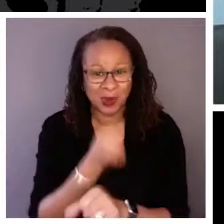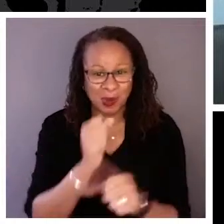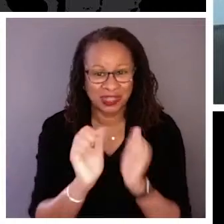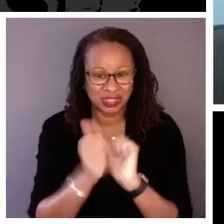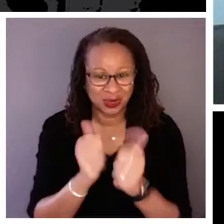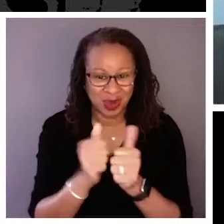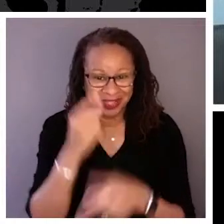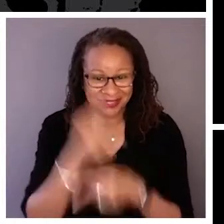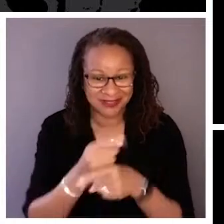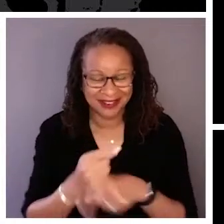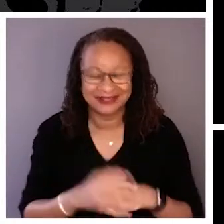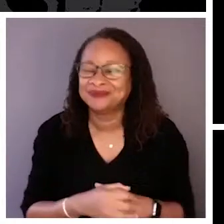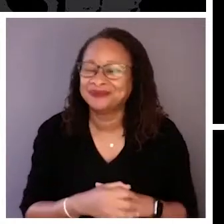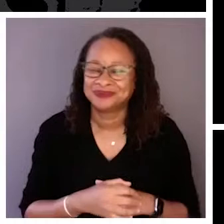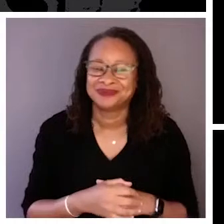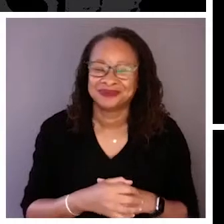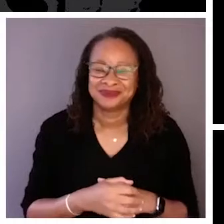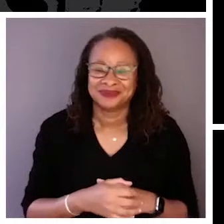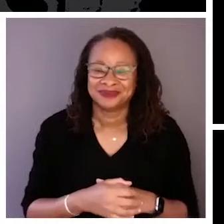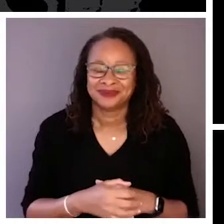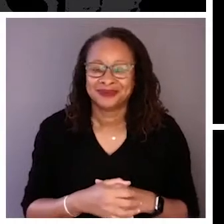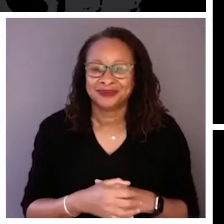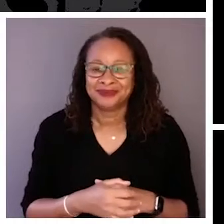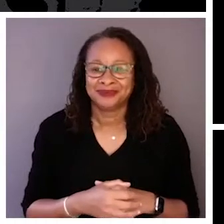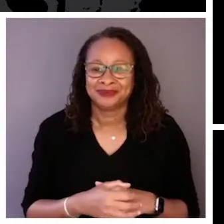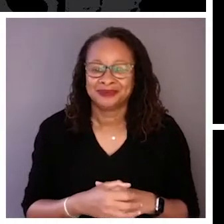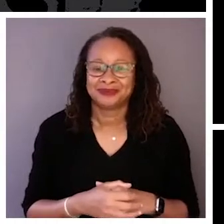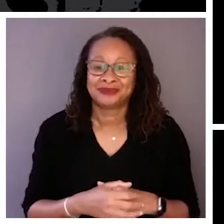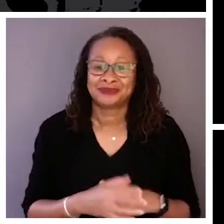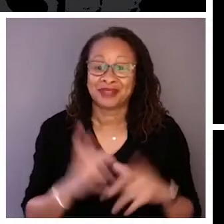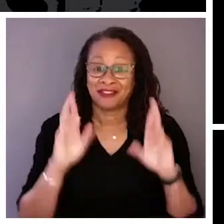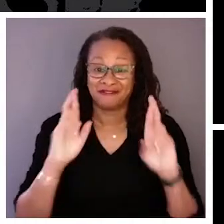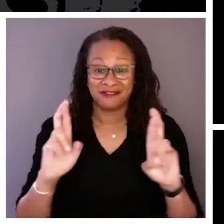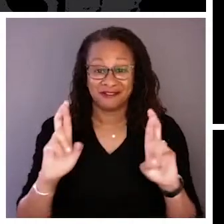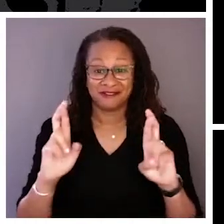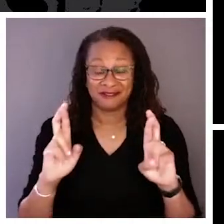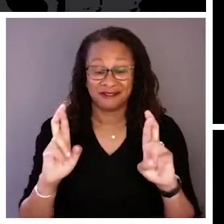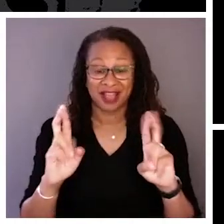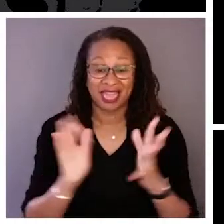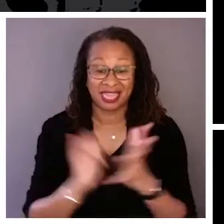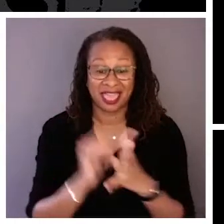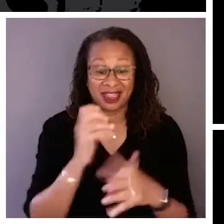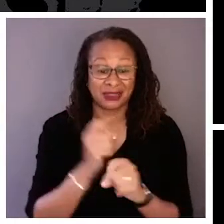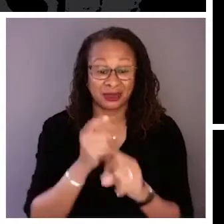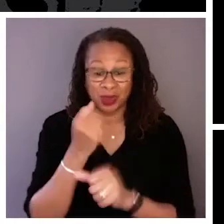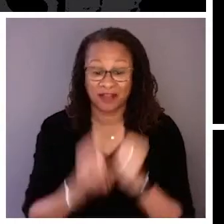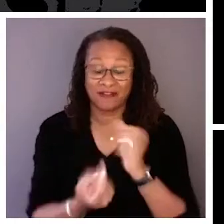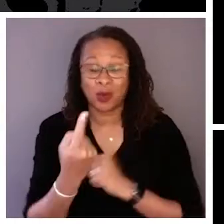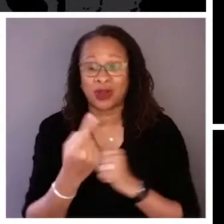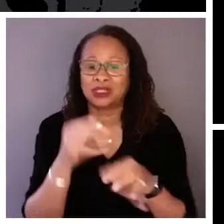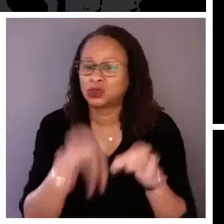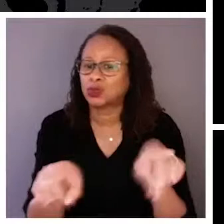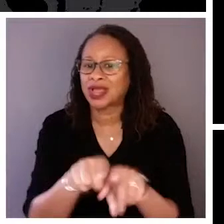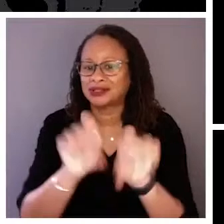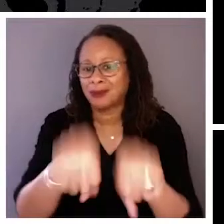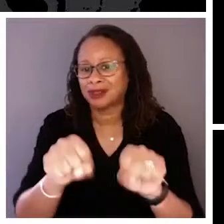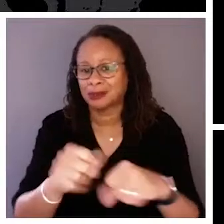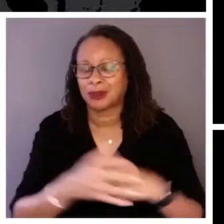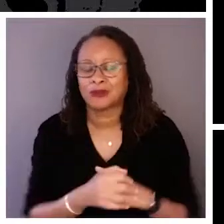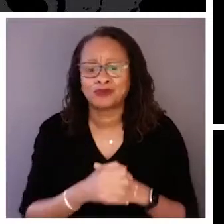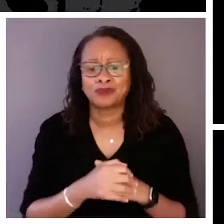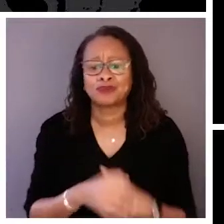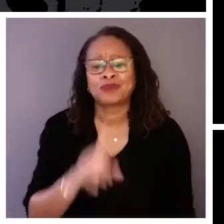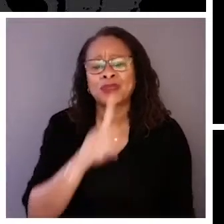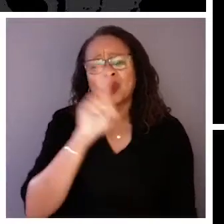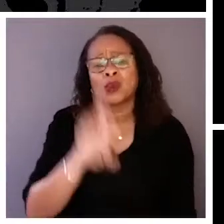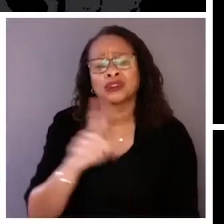patience. Well, fingers crossed that it gets to everybody as soon as possible. Question